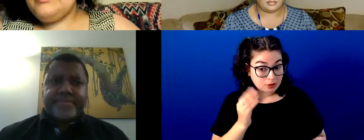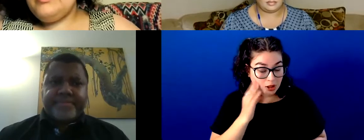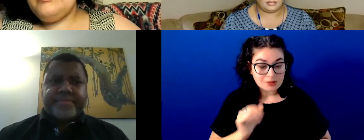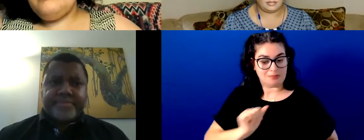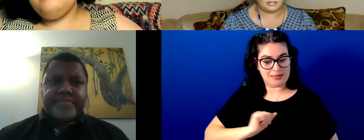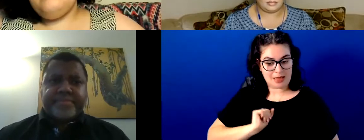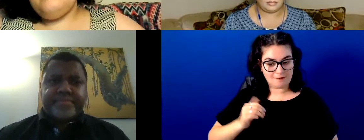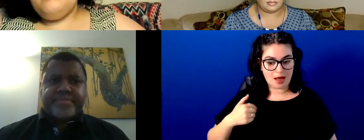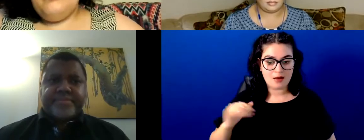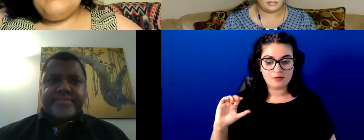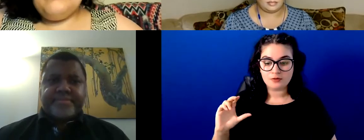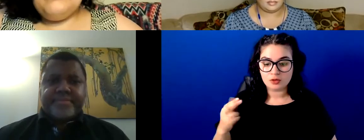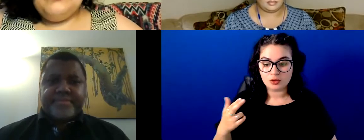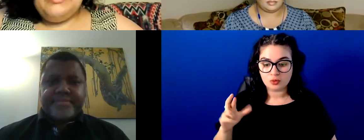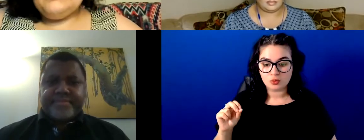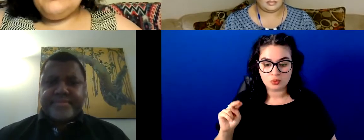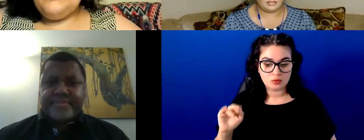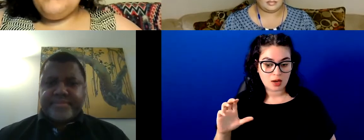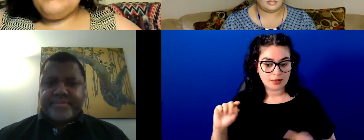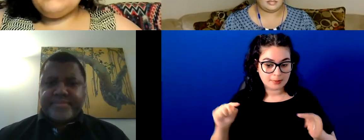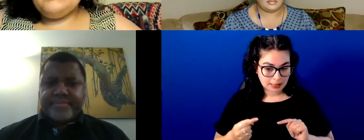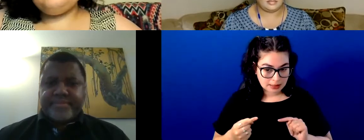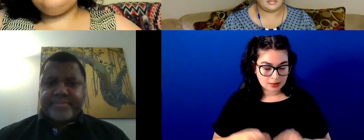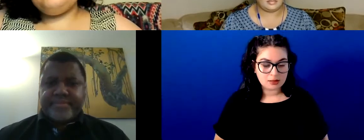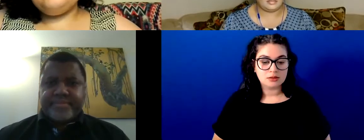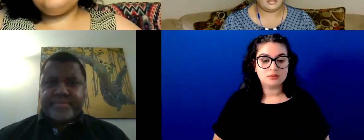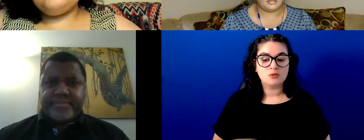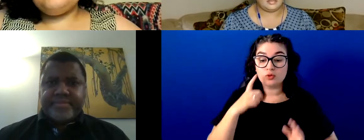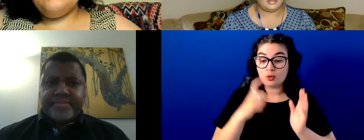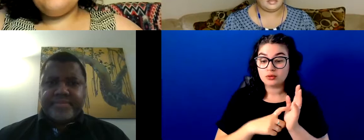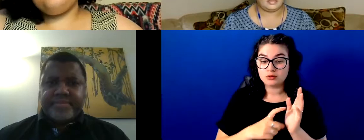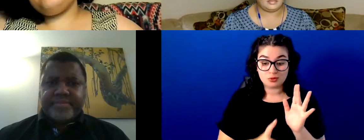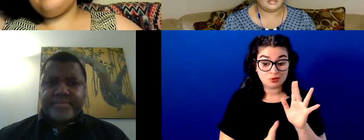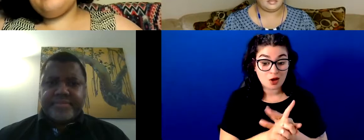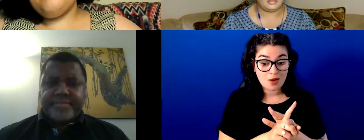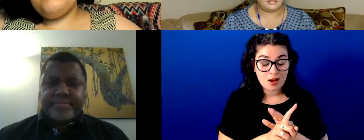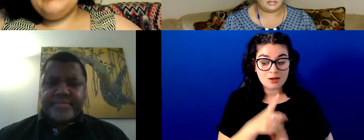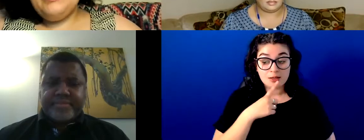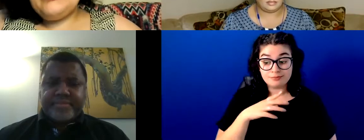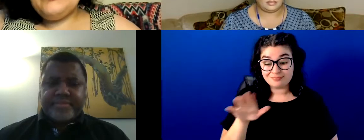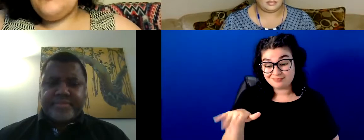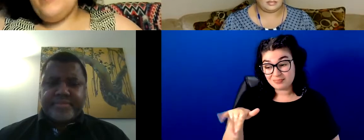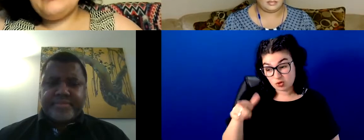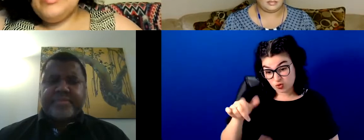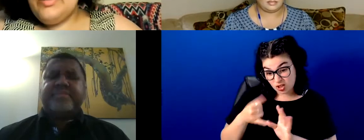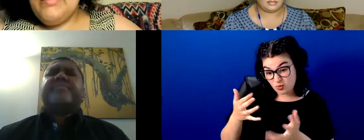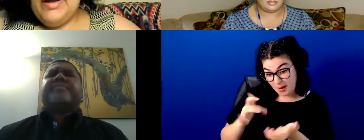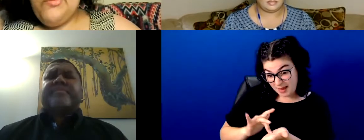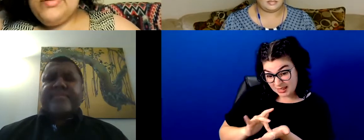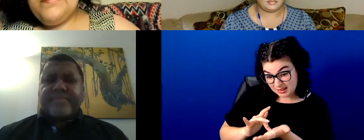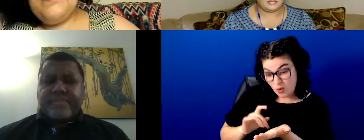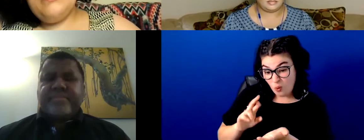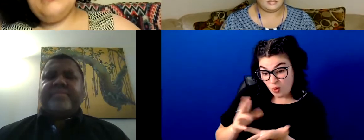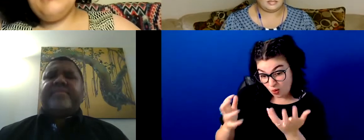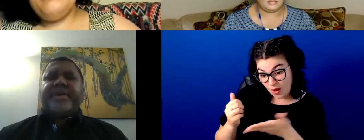pain. You kind of show up and they're just like, are you just looking for medication? Are you actually looking for